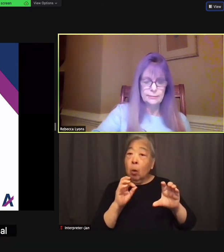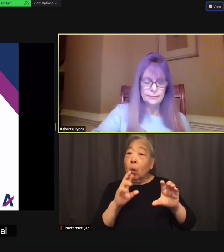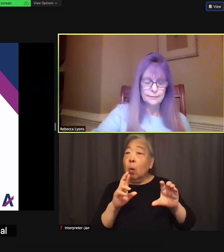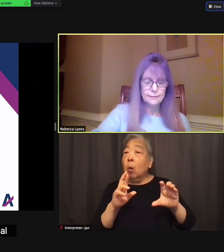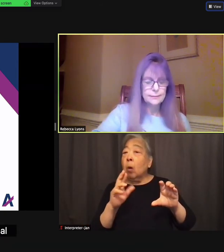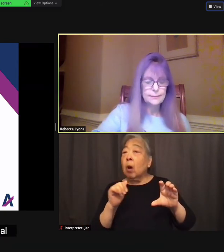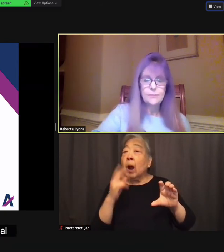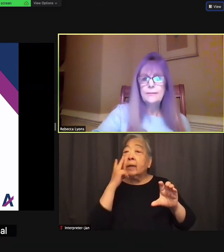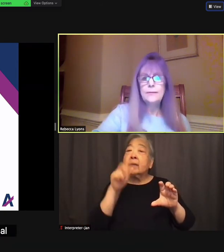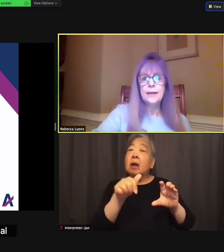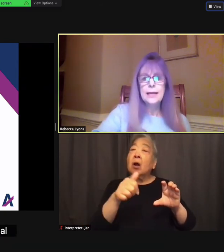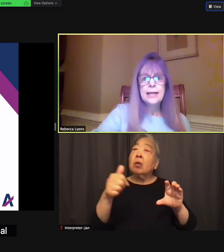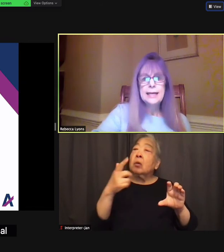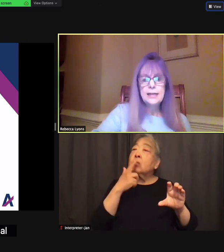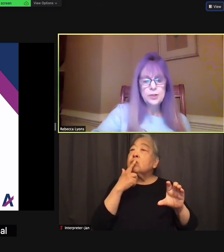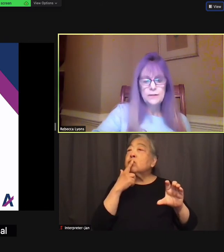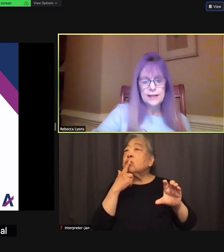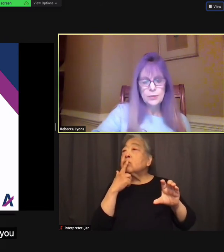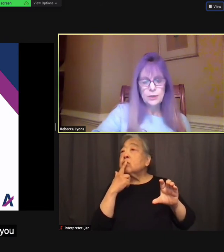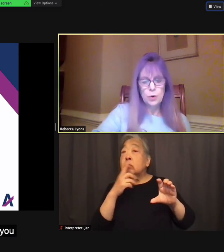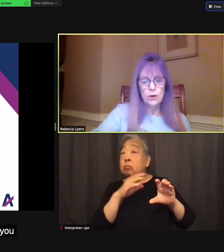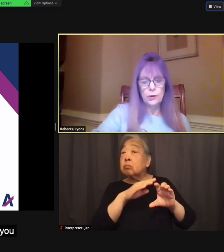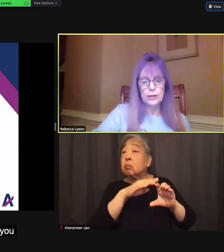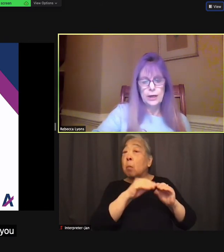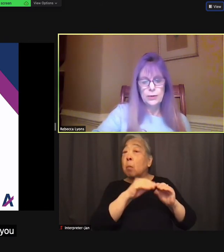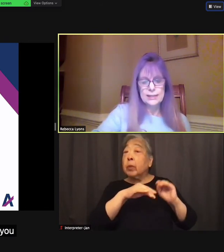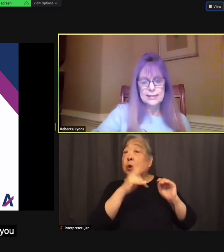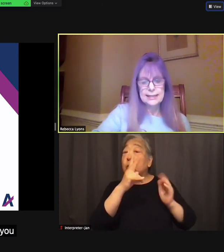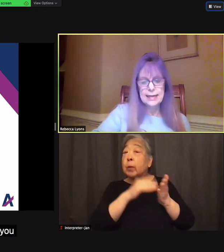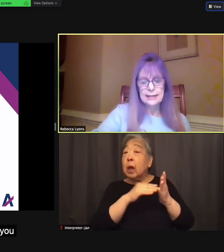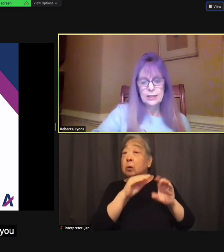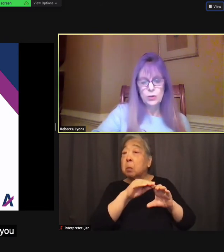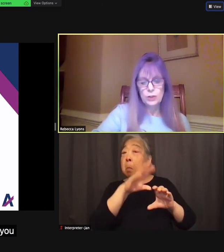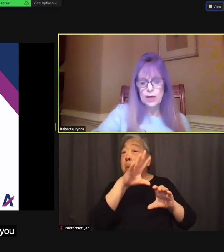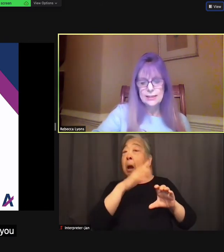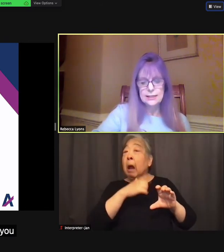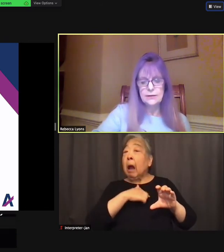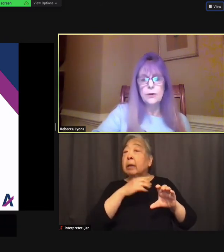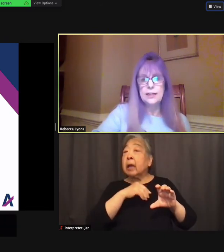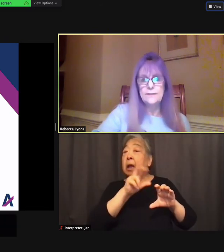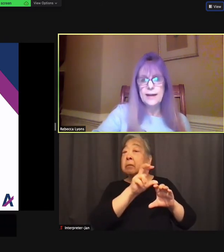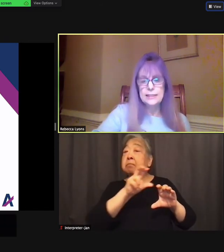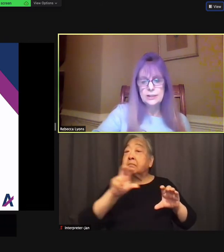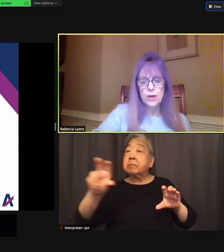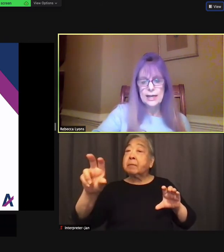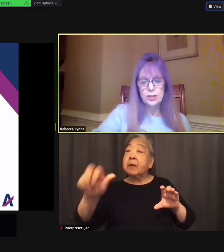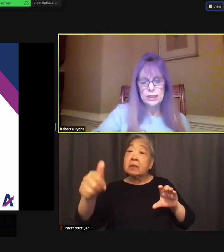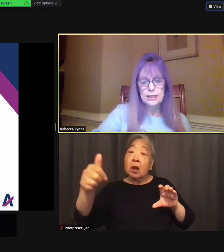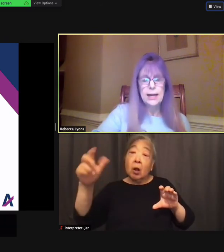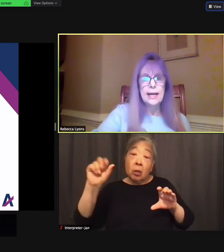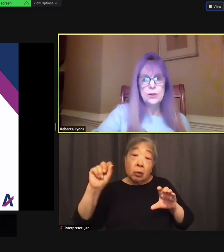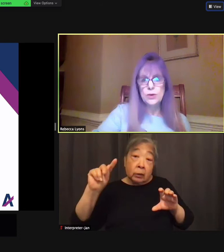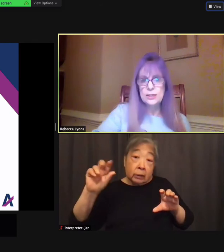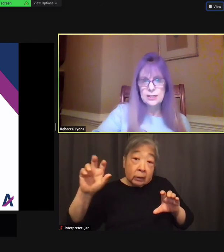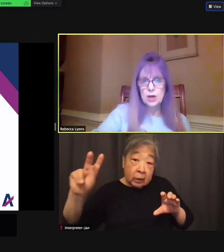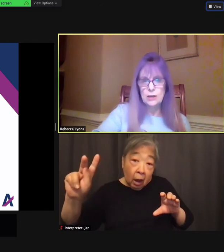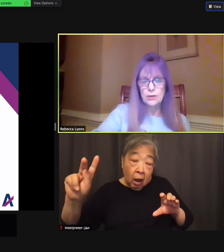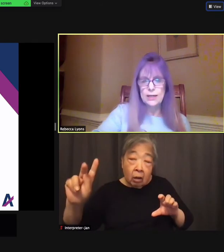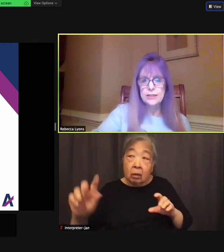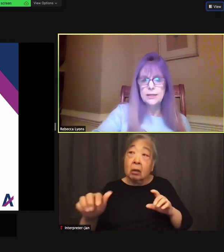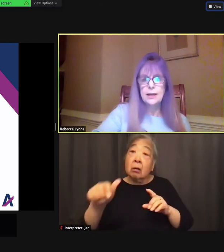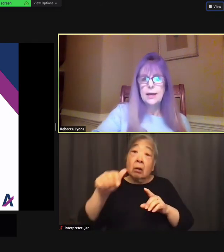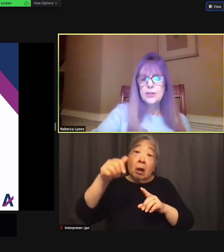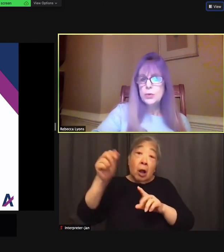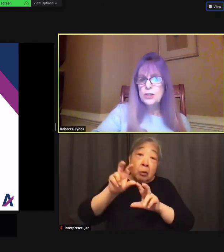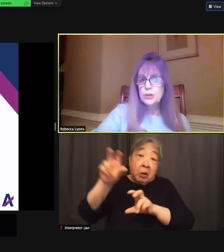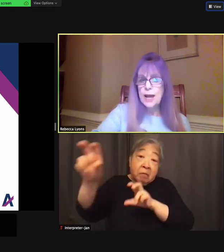here. Each investment portfolio is intended to address a different invest strategy and risk